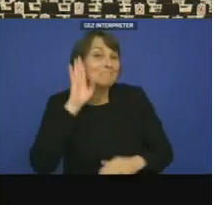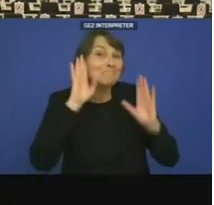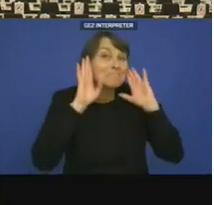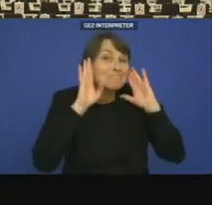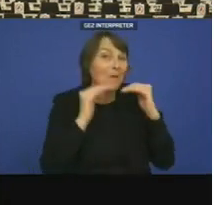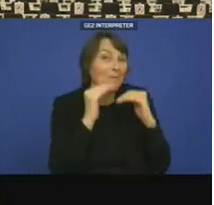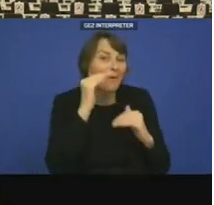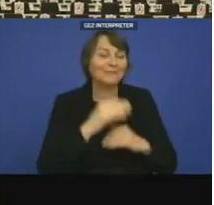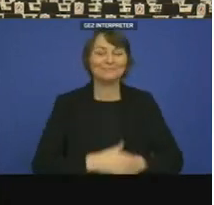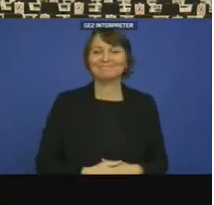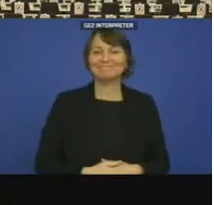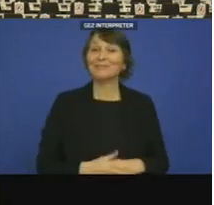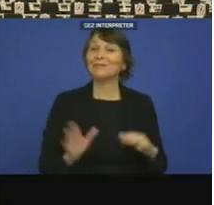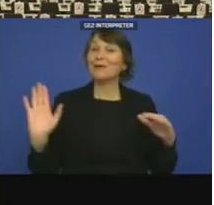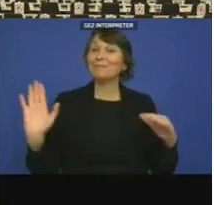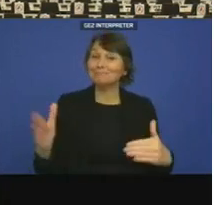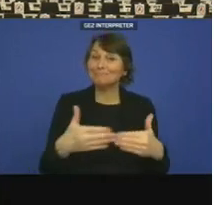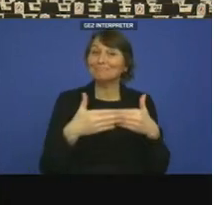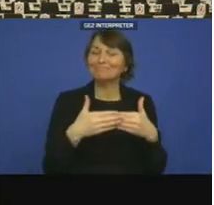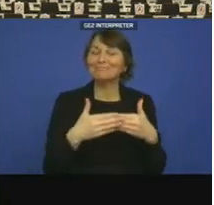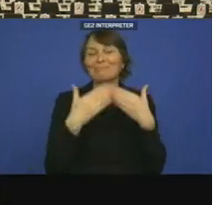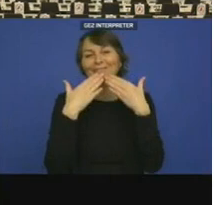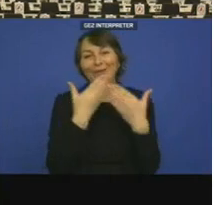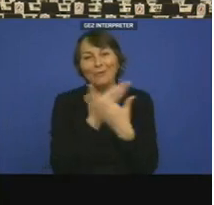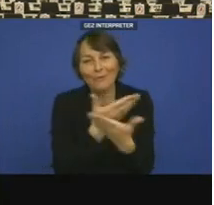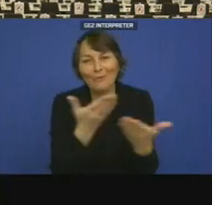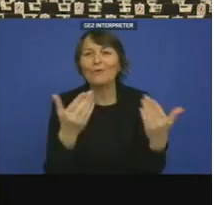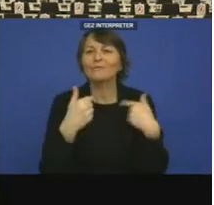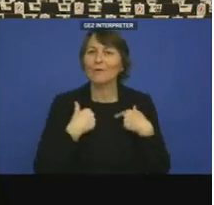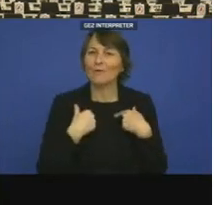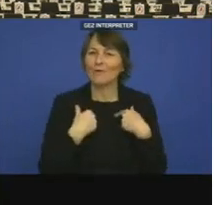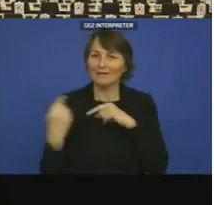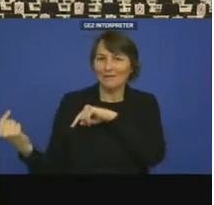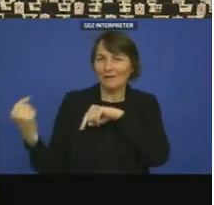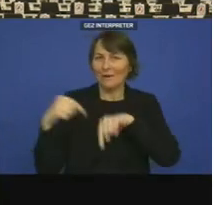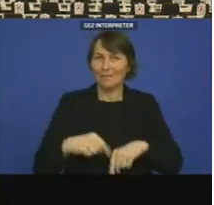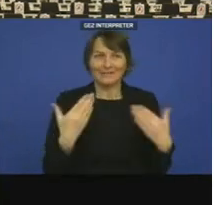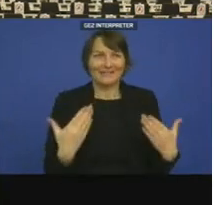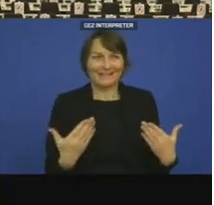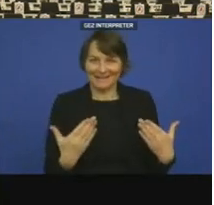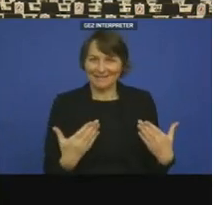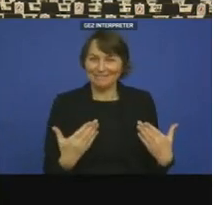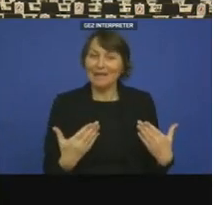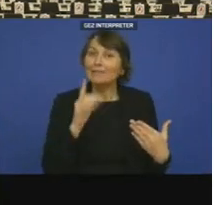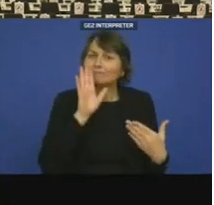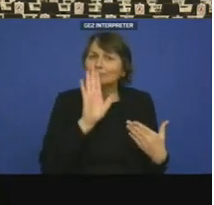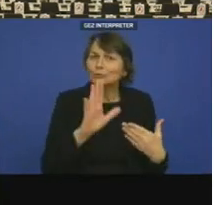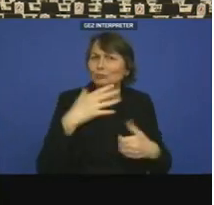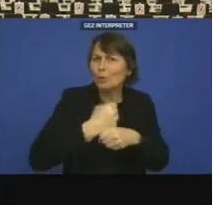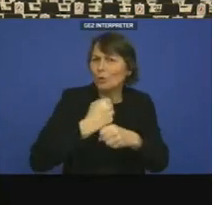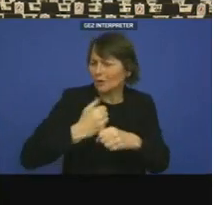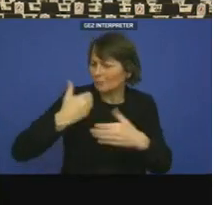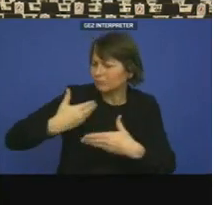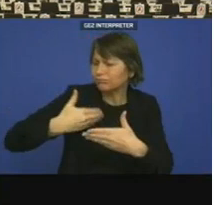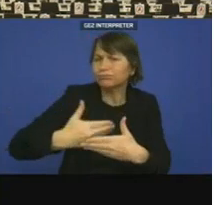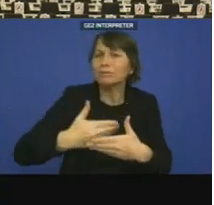to conclude, let me thank you once again for your presence with us today and for your work over the years to make